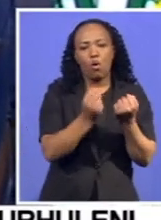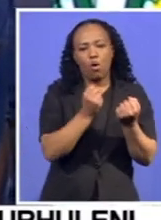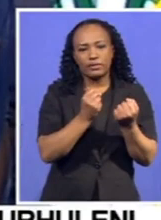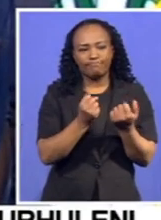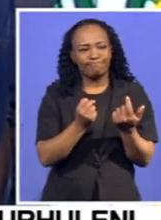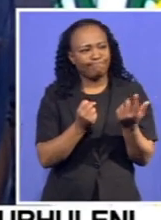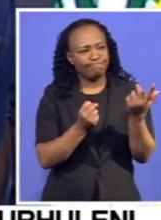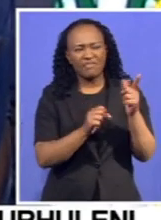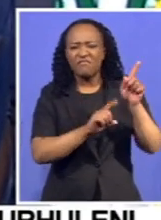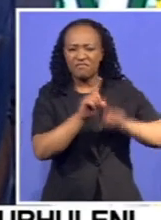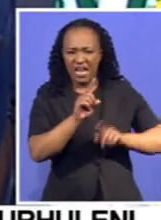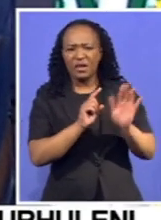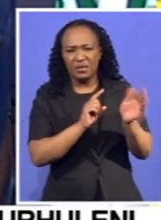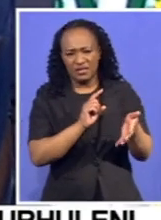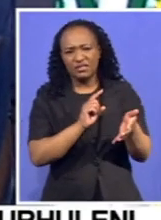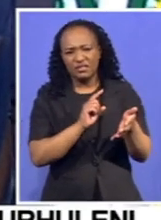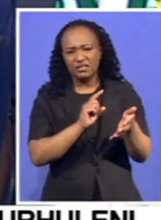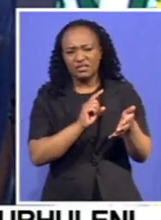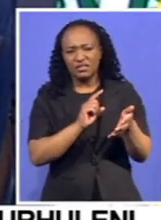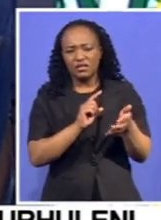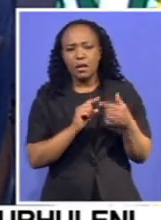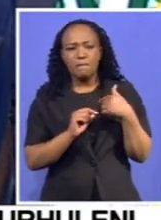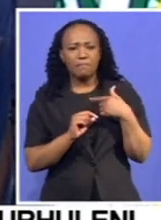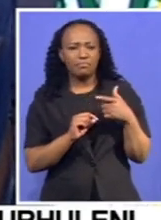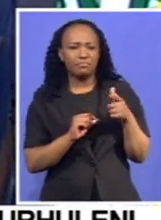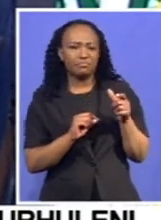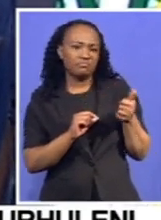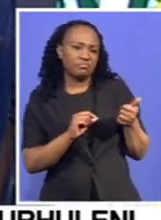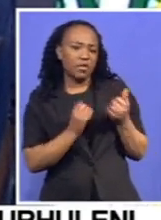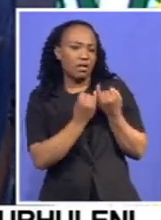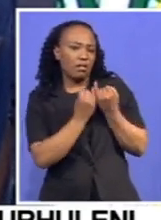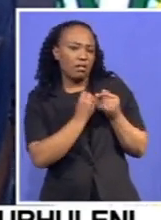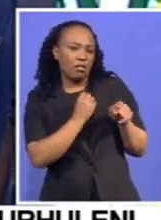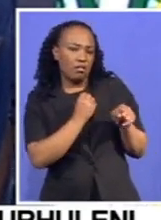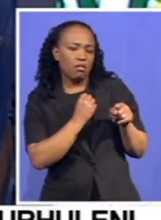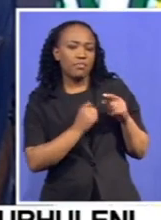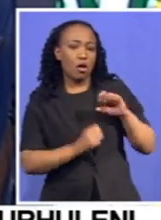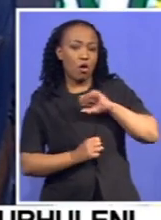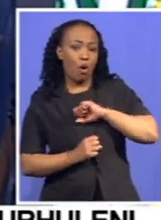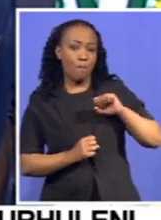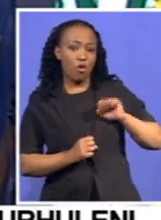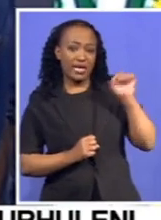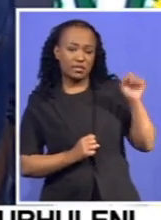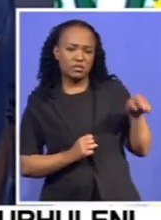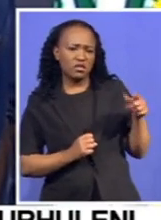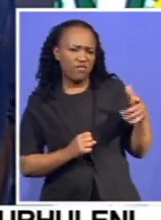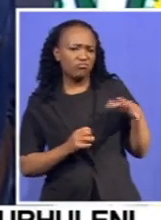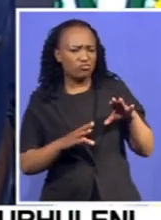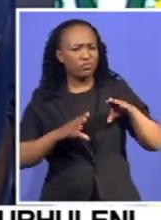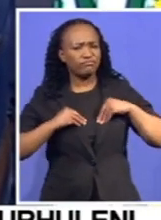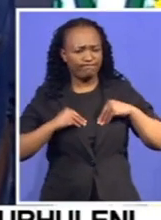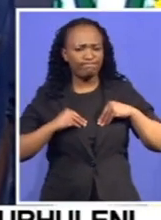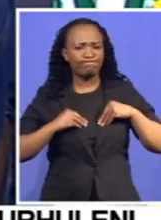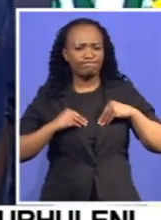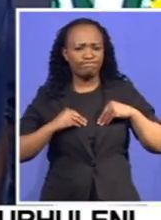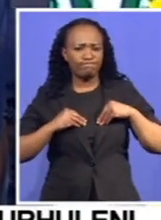will not succeed. And I have been assured by my counterpart, Comrade Tlhakaza, and them that they accept the outcome because they understand what